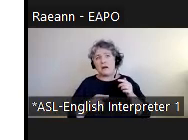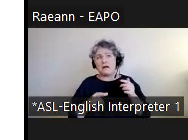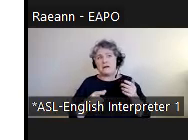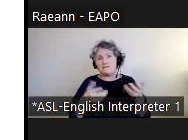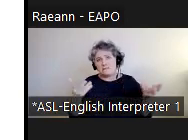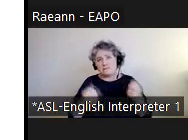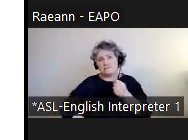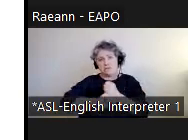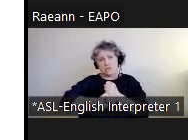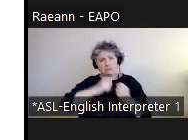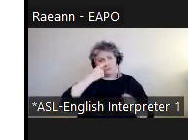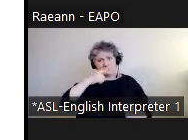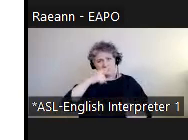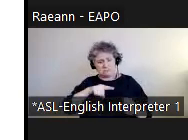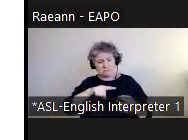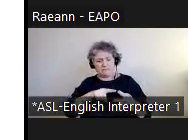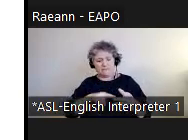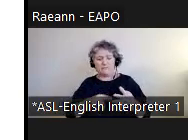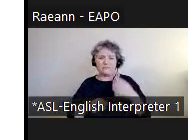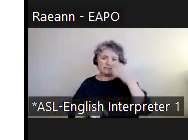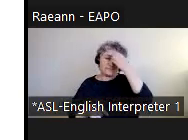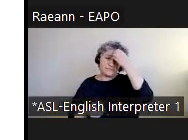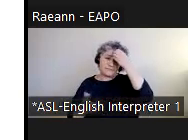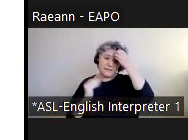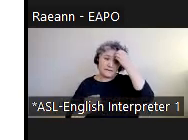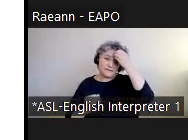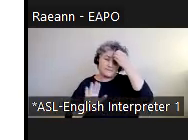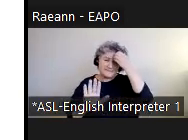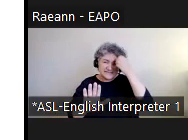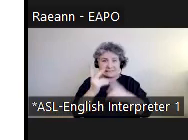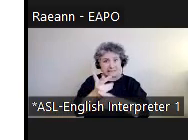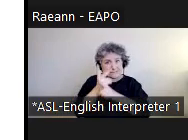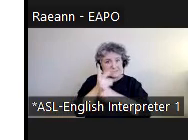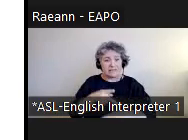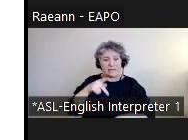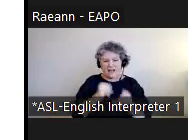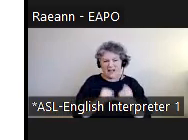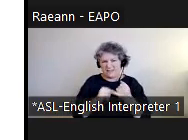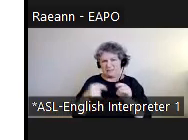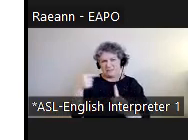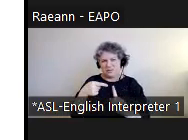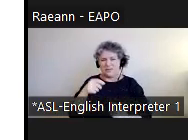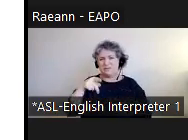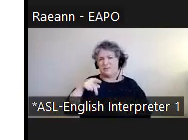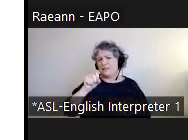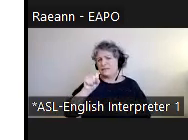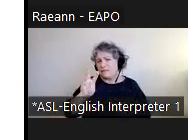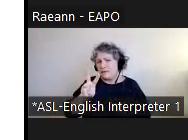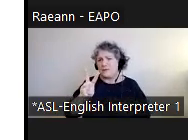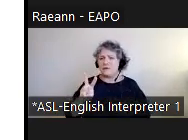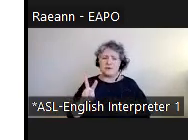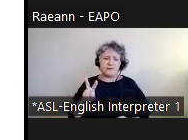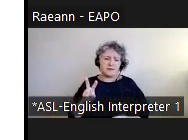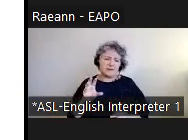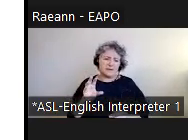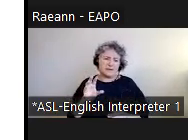Last, I want to caution everyone to be wary of PSWs, home care workers, and people you haven't known for a long time. And